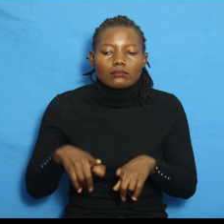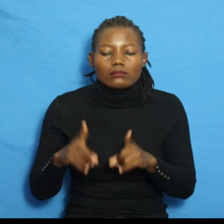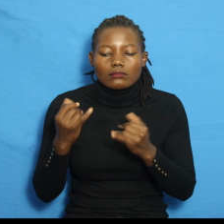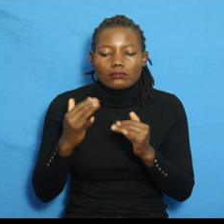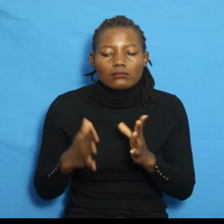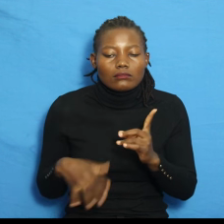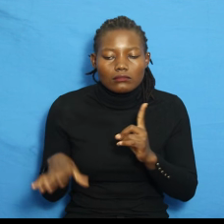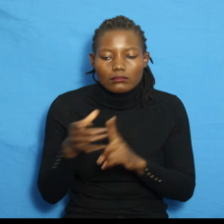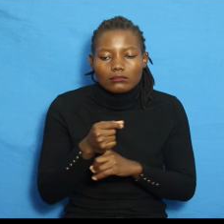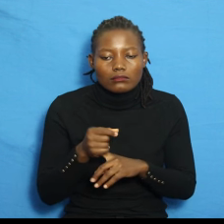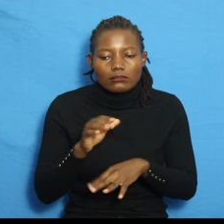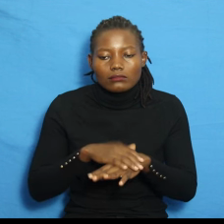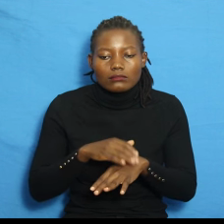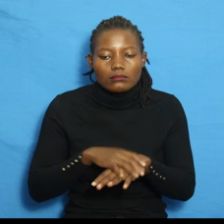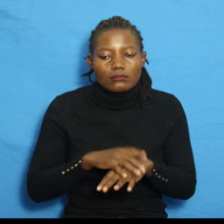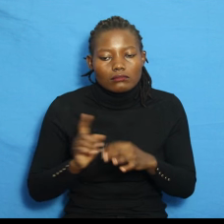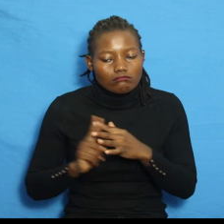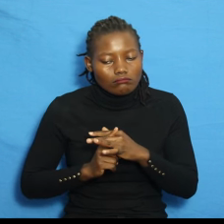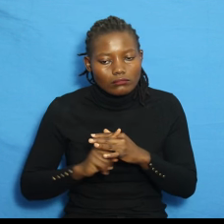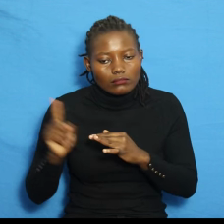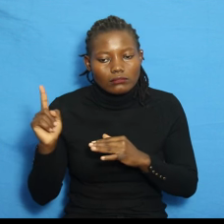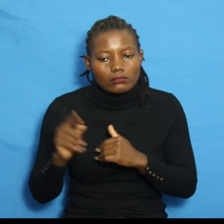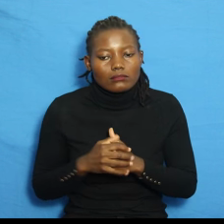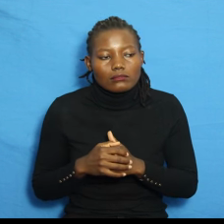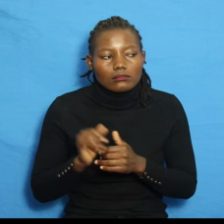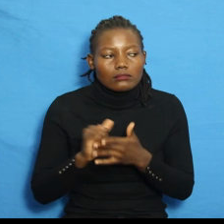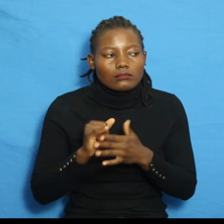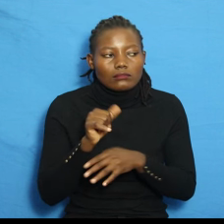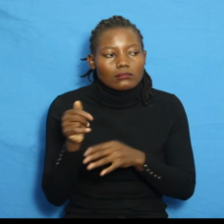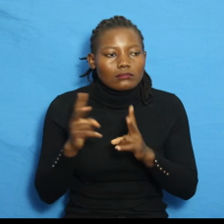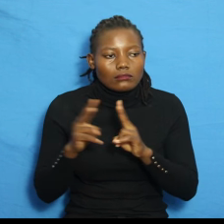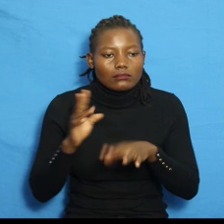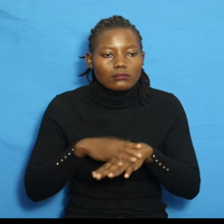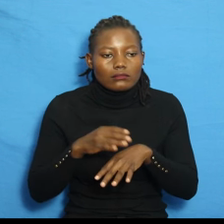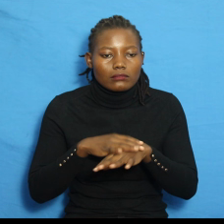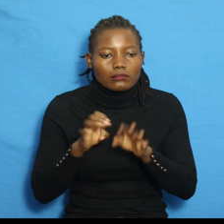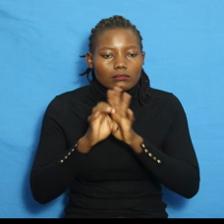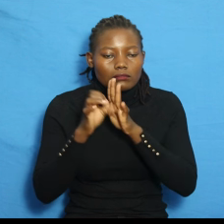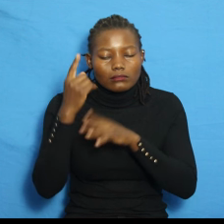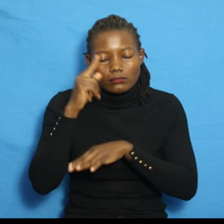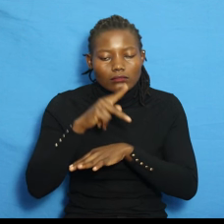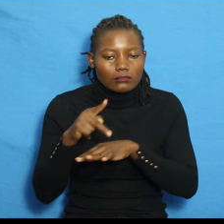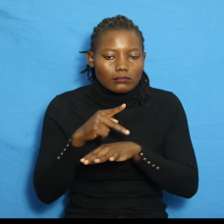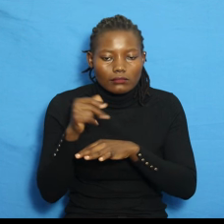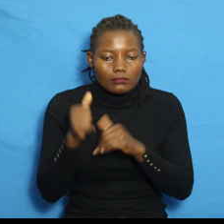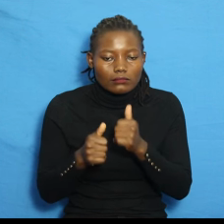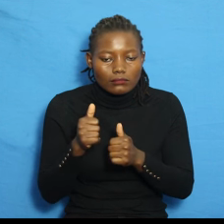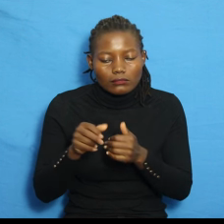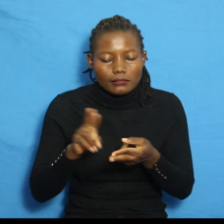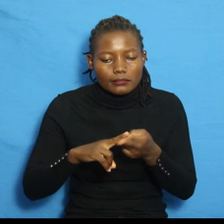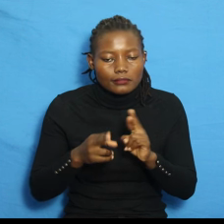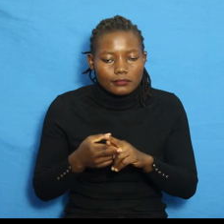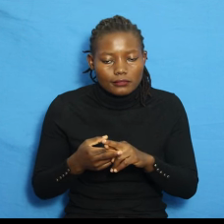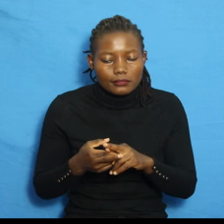horizontally to enable the athlete to be able to achieve a proper takeoff. So that is another very, very good example of